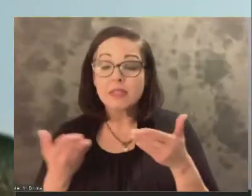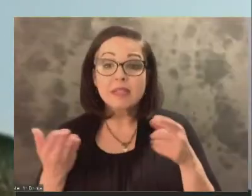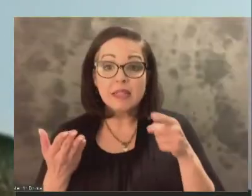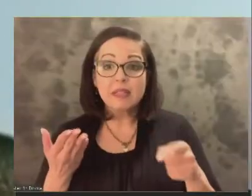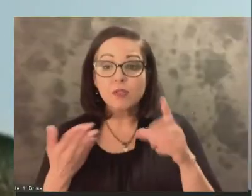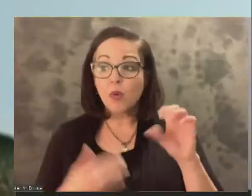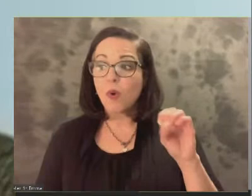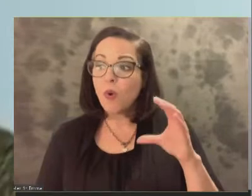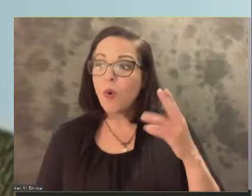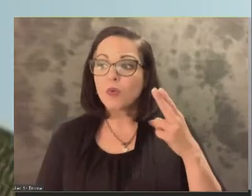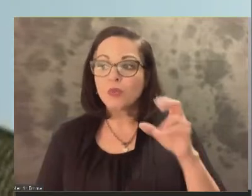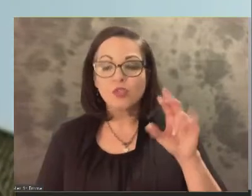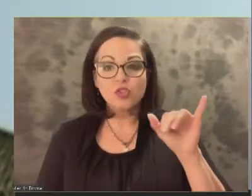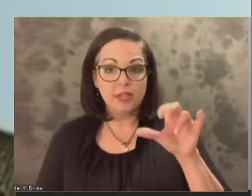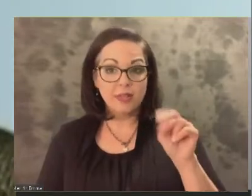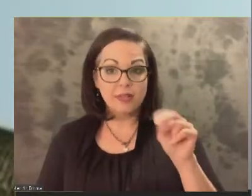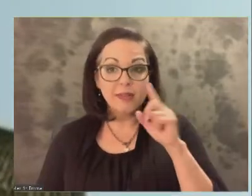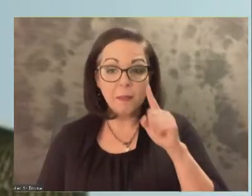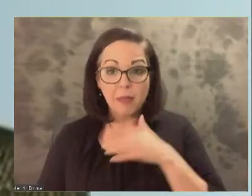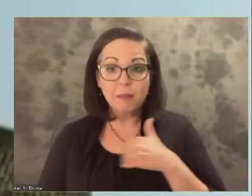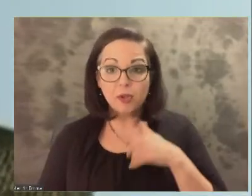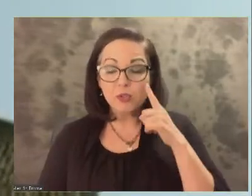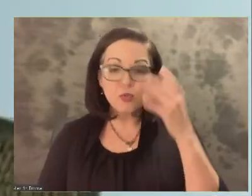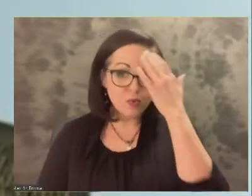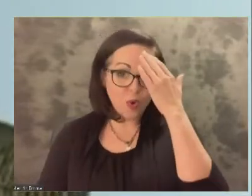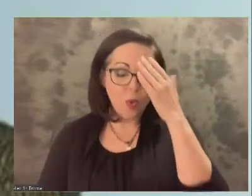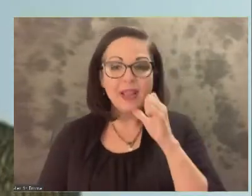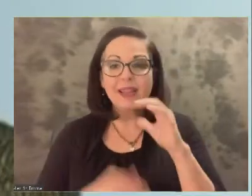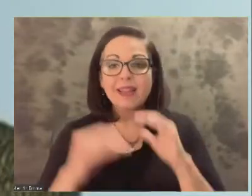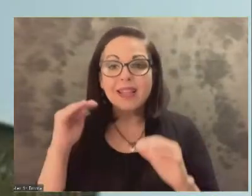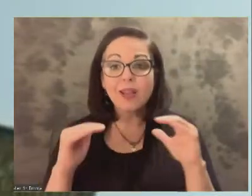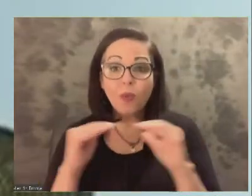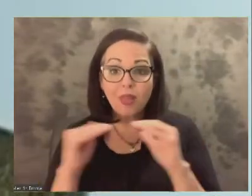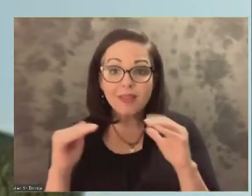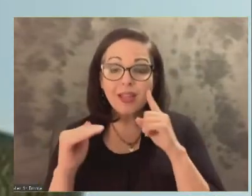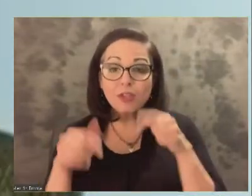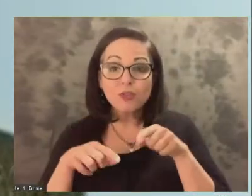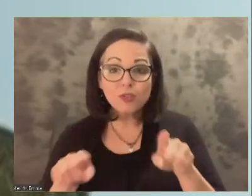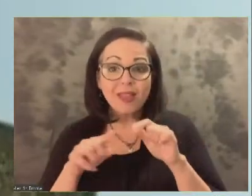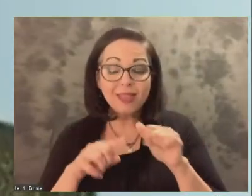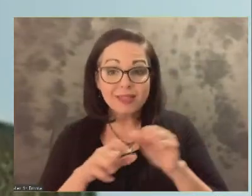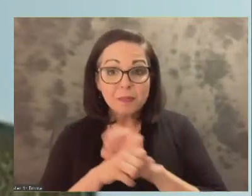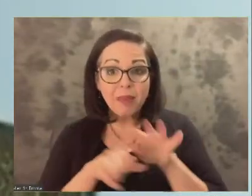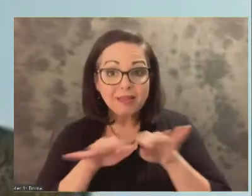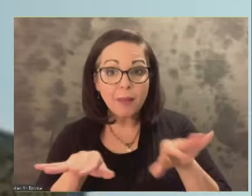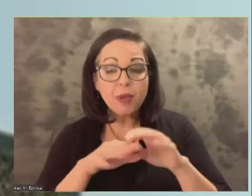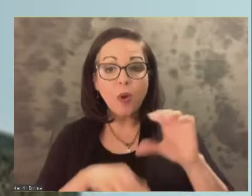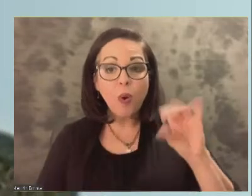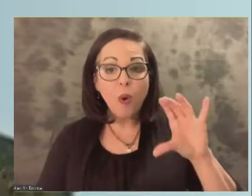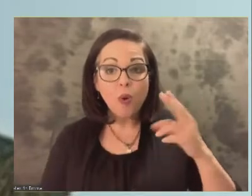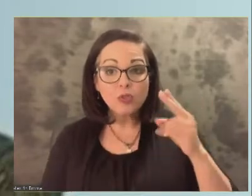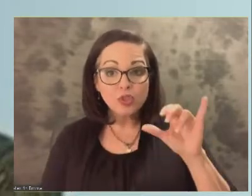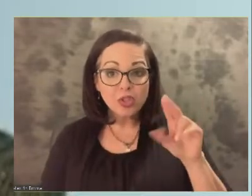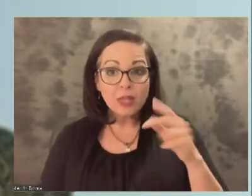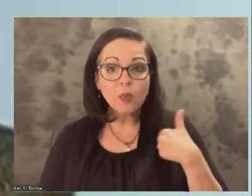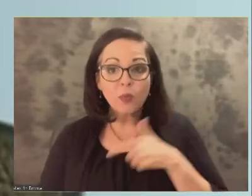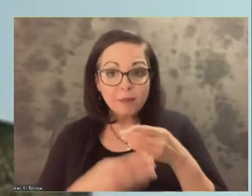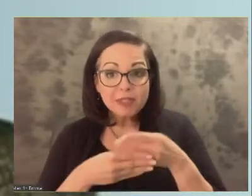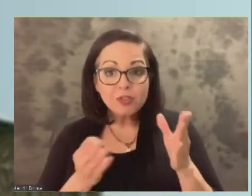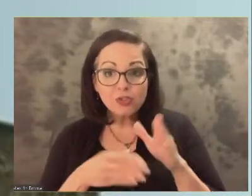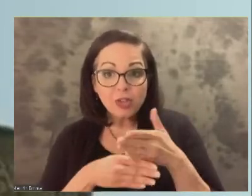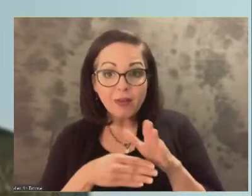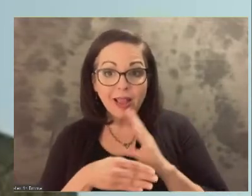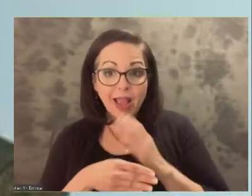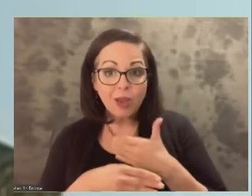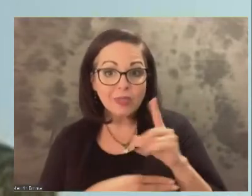of COVID-19 and structural inequality. And during the pandemic, OCHIN has been sharing our data and learnings to policymakers, including